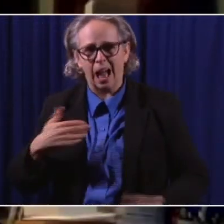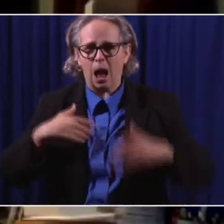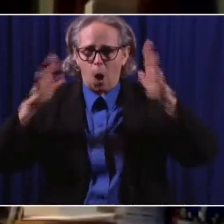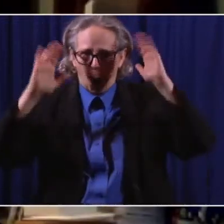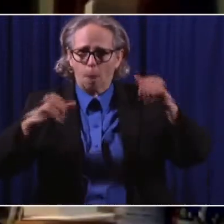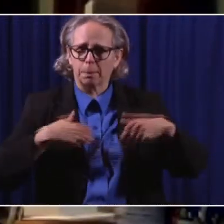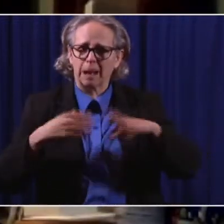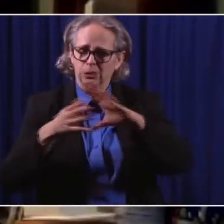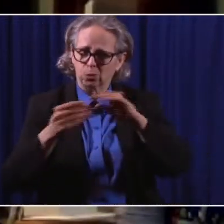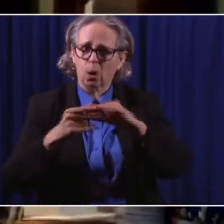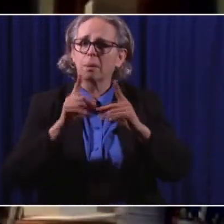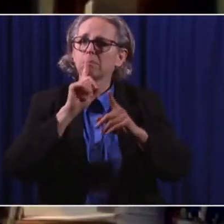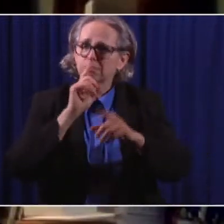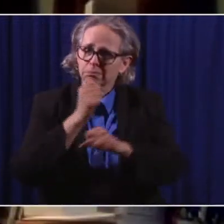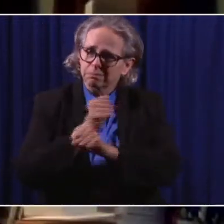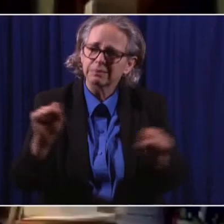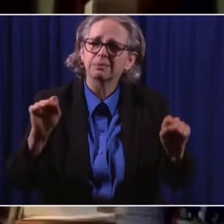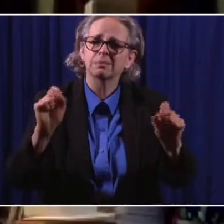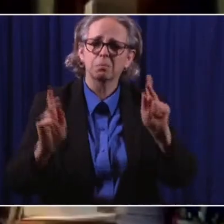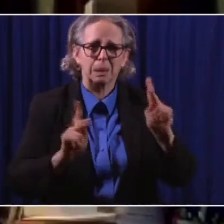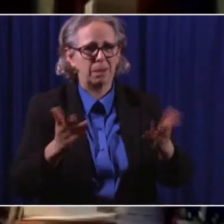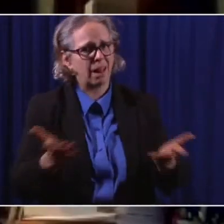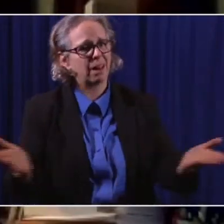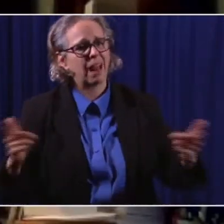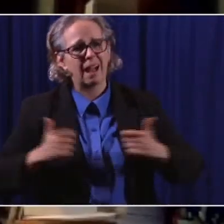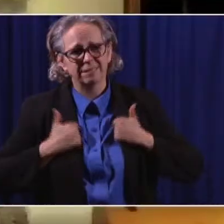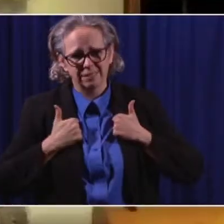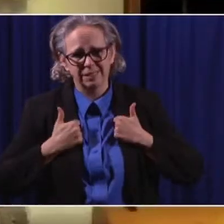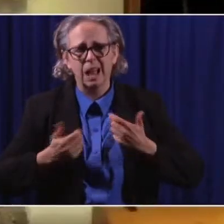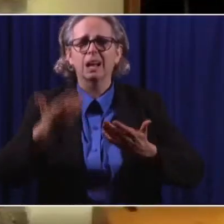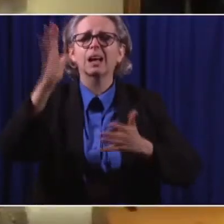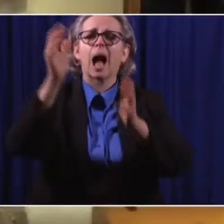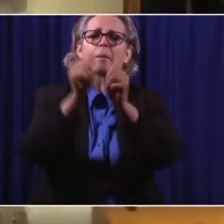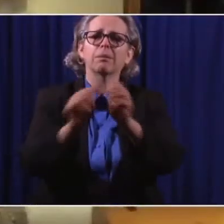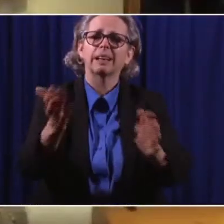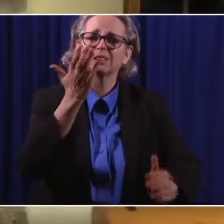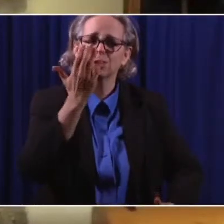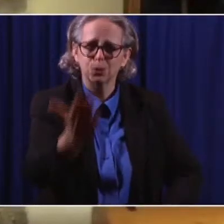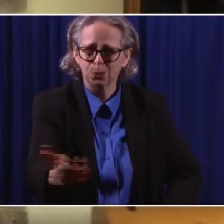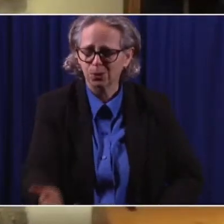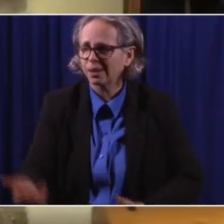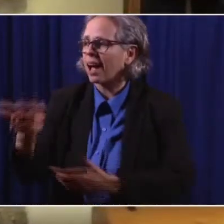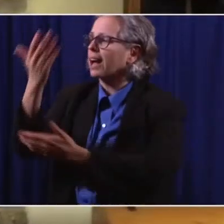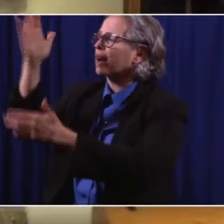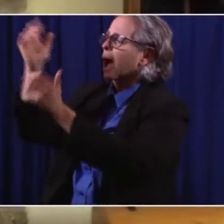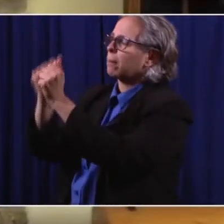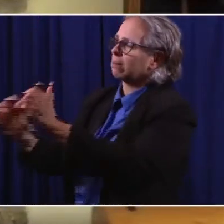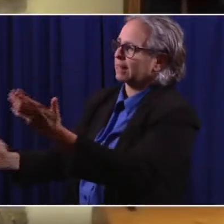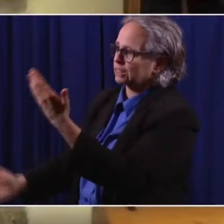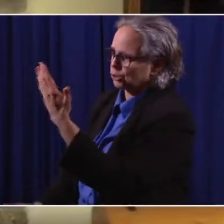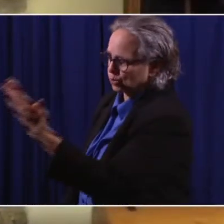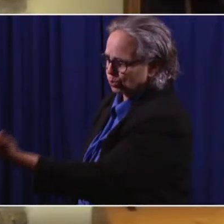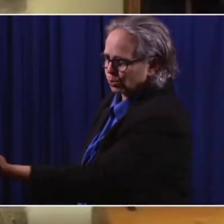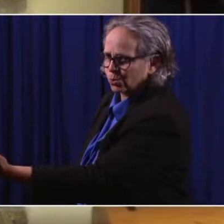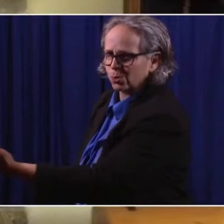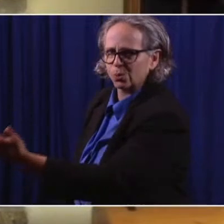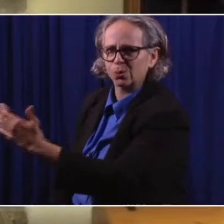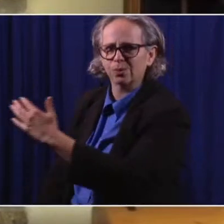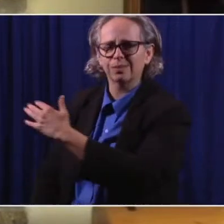Ohio and around the country. And God bless you for what you're doing. Thank you. God bless you too. Thank you very much. Thanks, Governor.